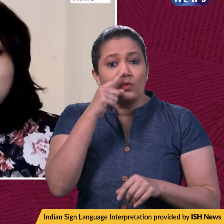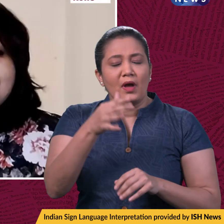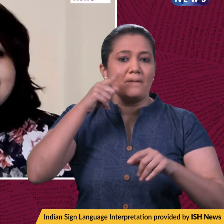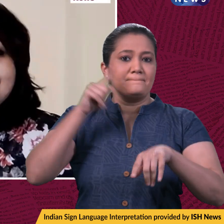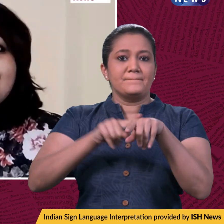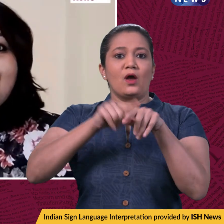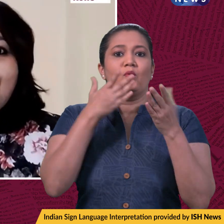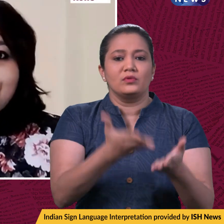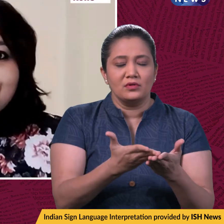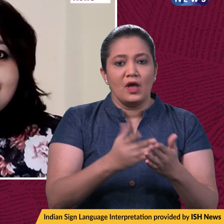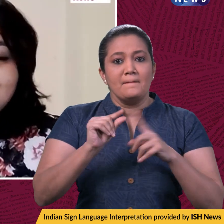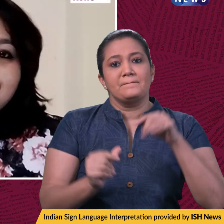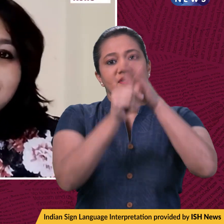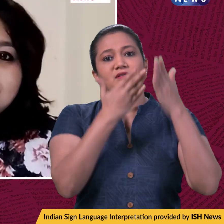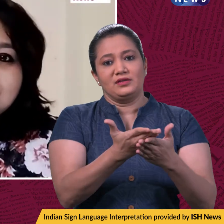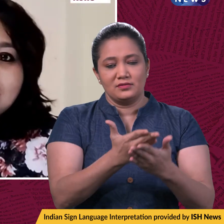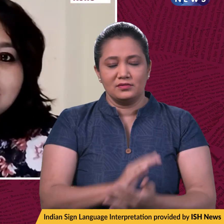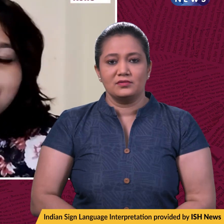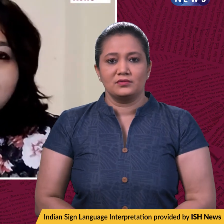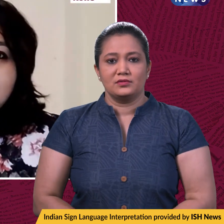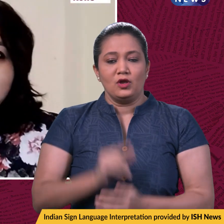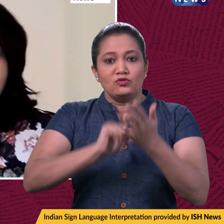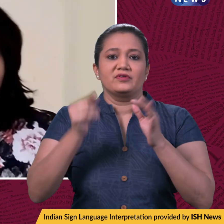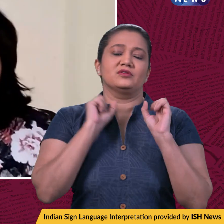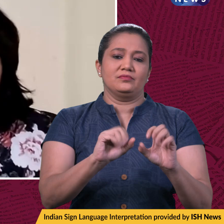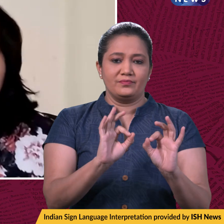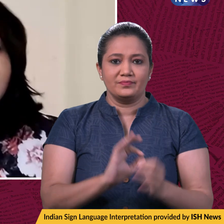be the president of the university. That